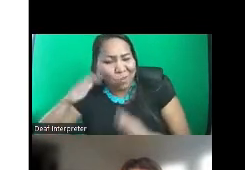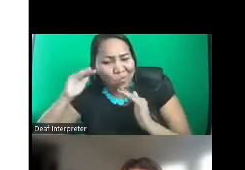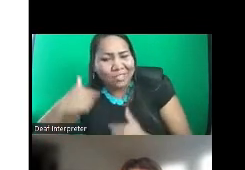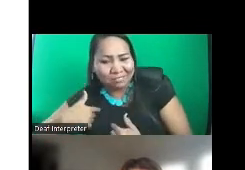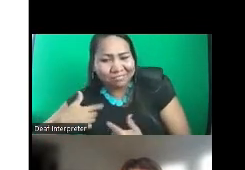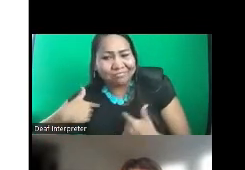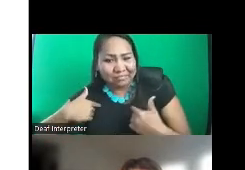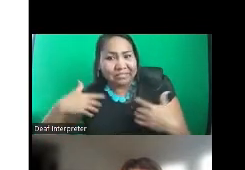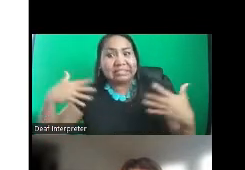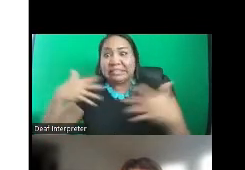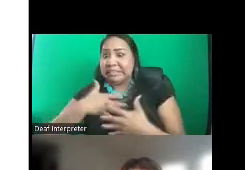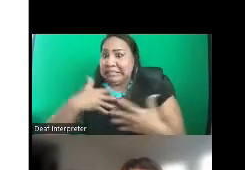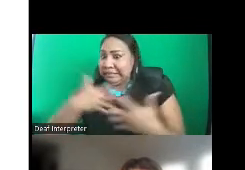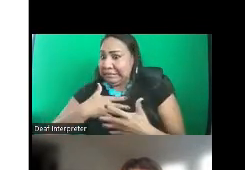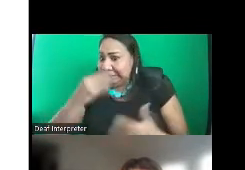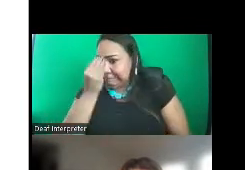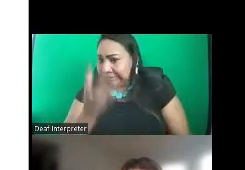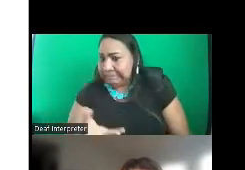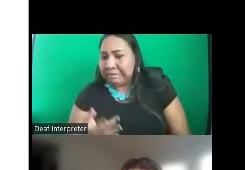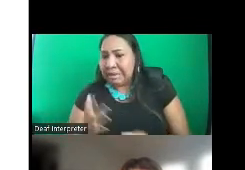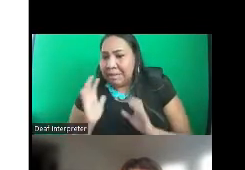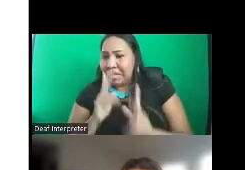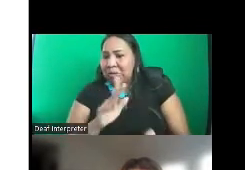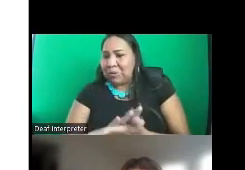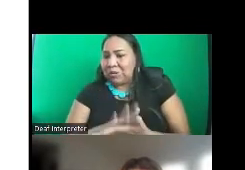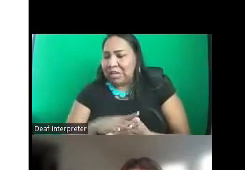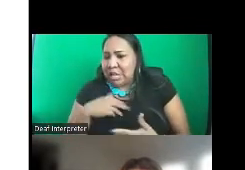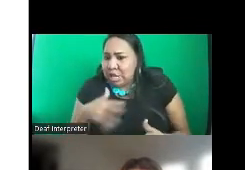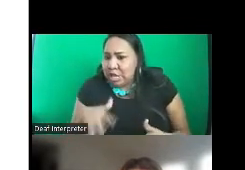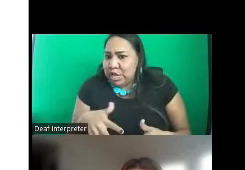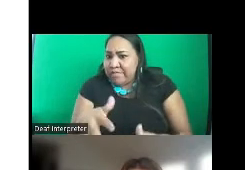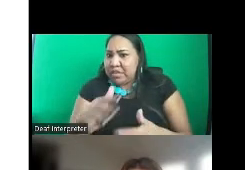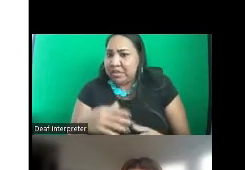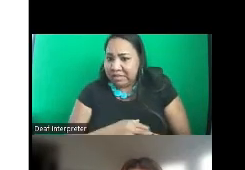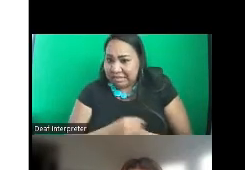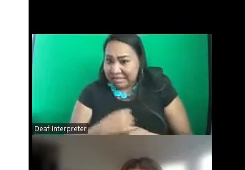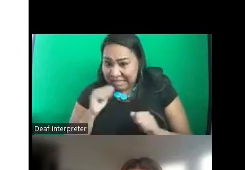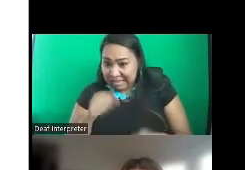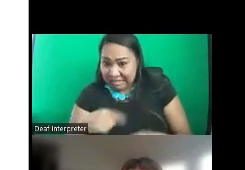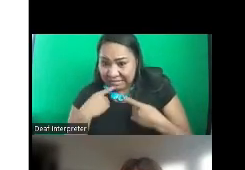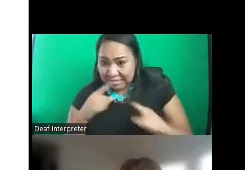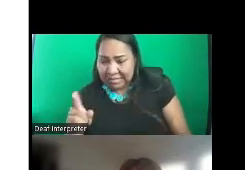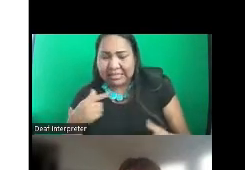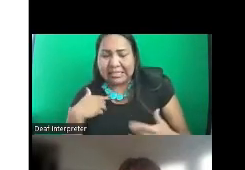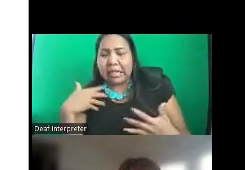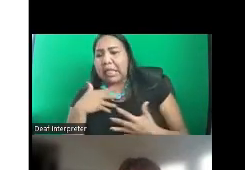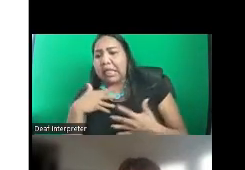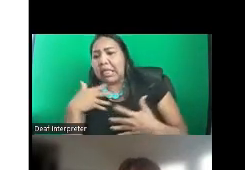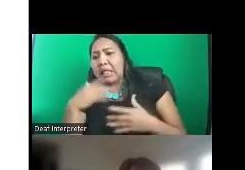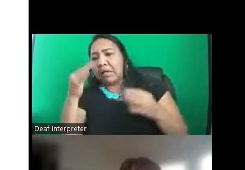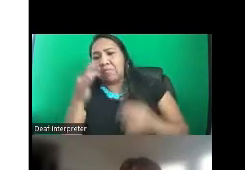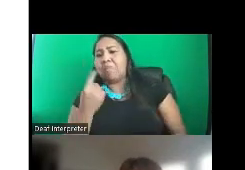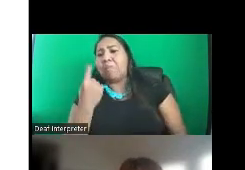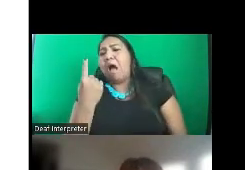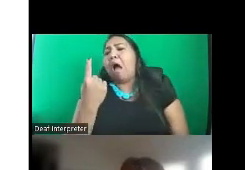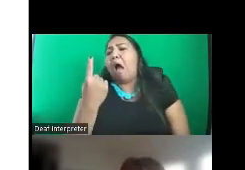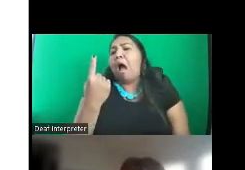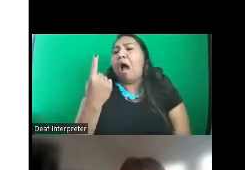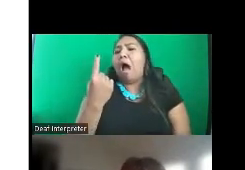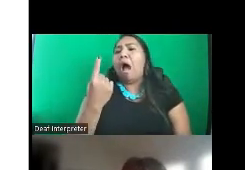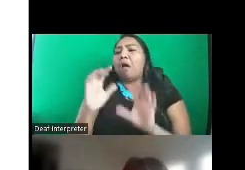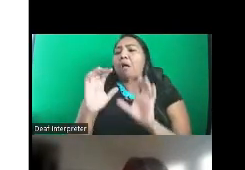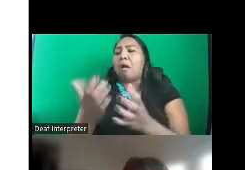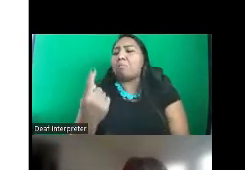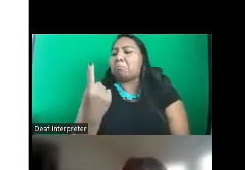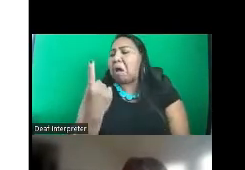it in me. And so I agreed to take one class. And in the APU nursing program, you can bring in your prerequisites from